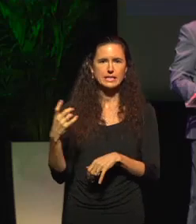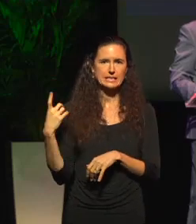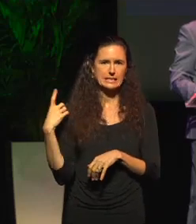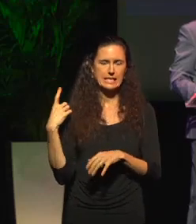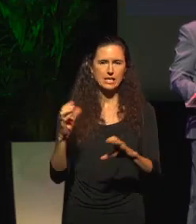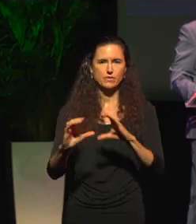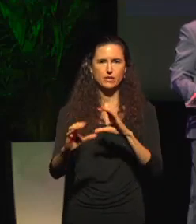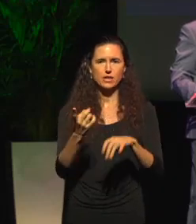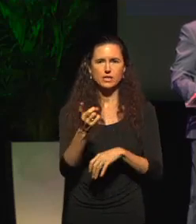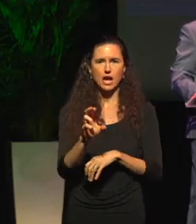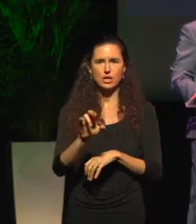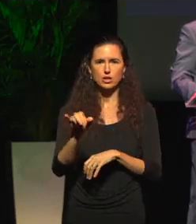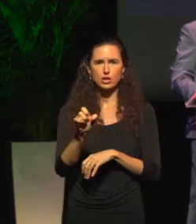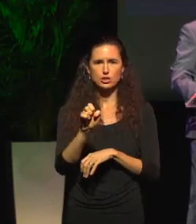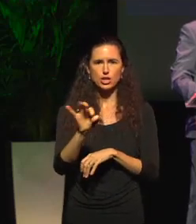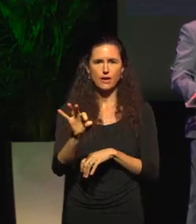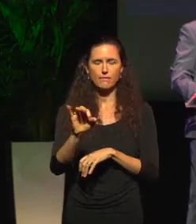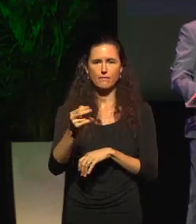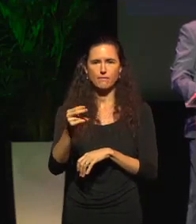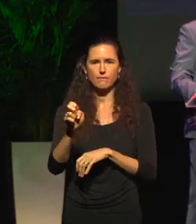Communications, Dr. Jeff Hess.